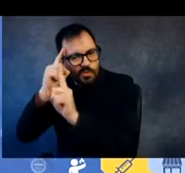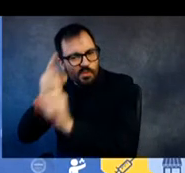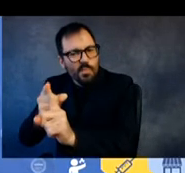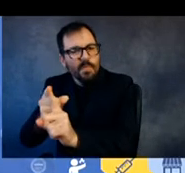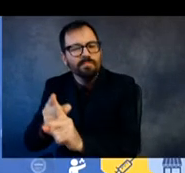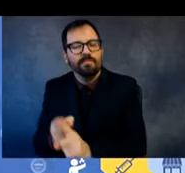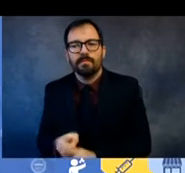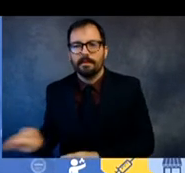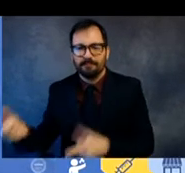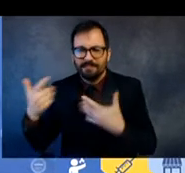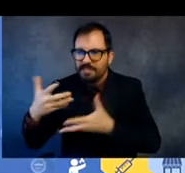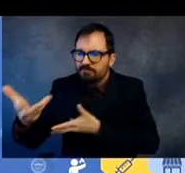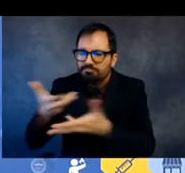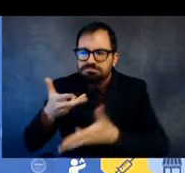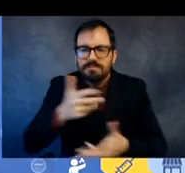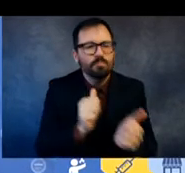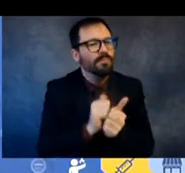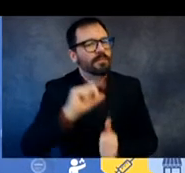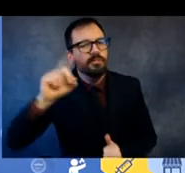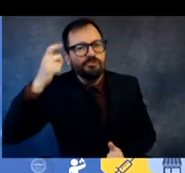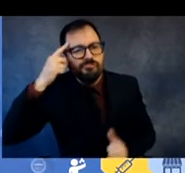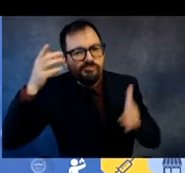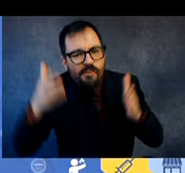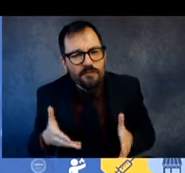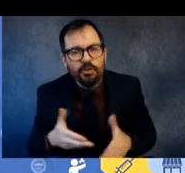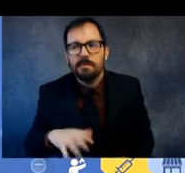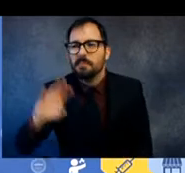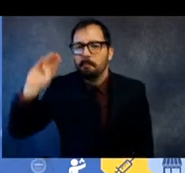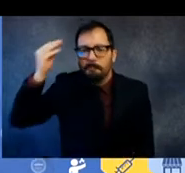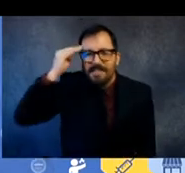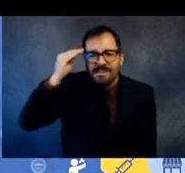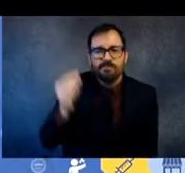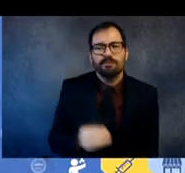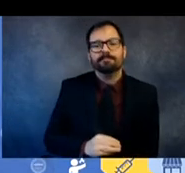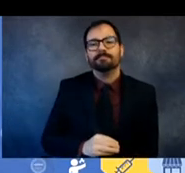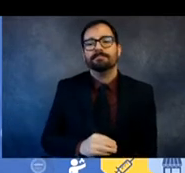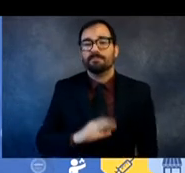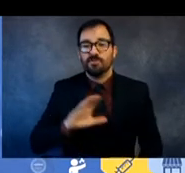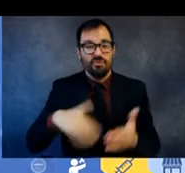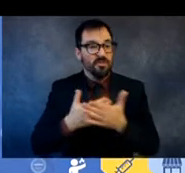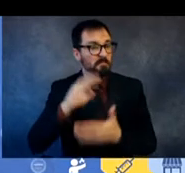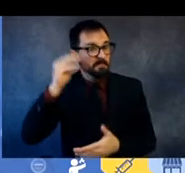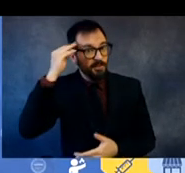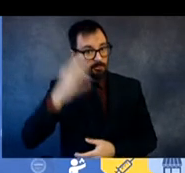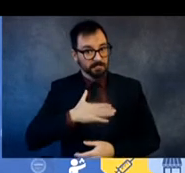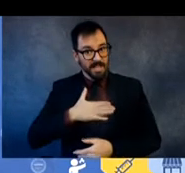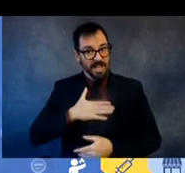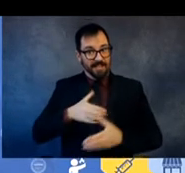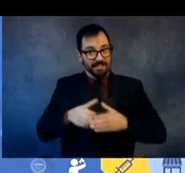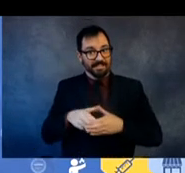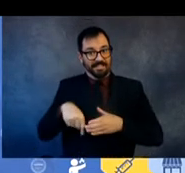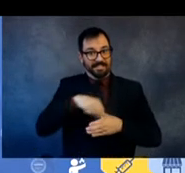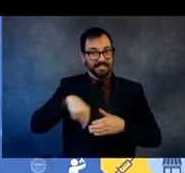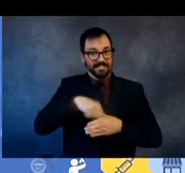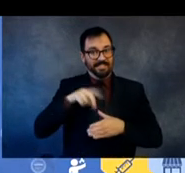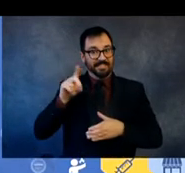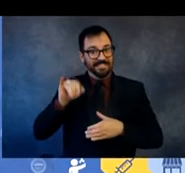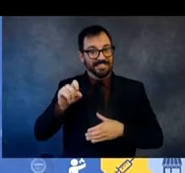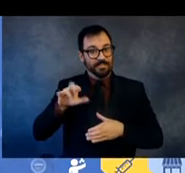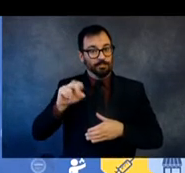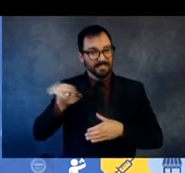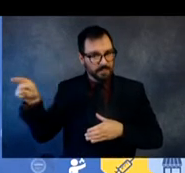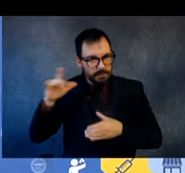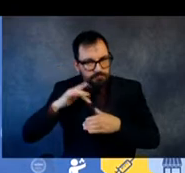both the governor and the mayor, and all the mayors in my district, in terms of translating that